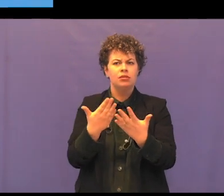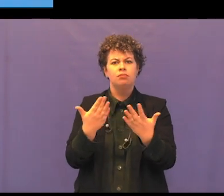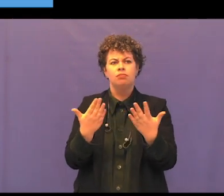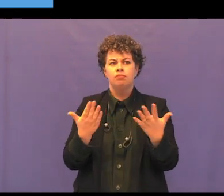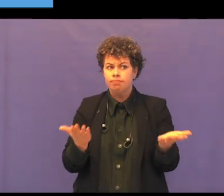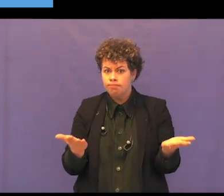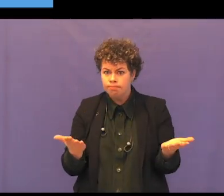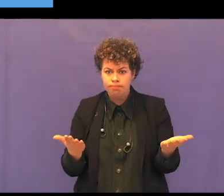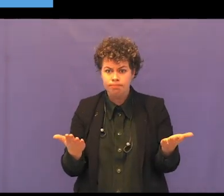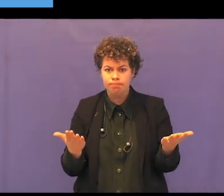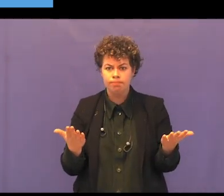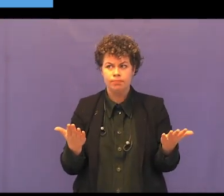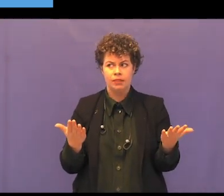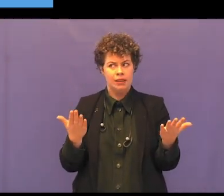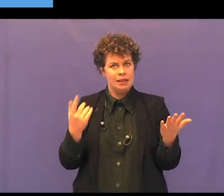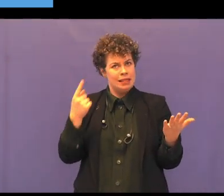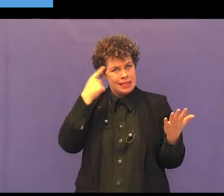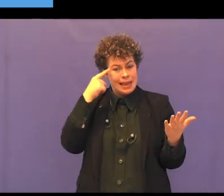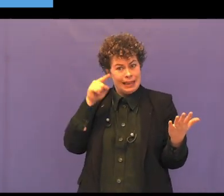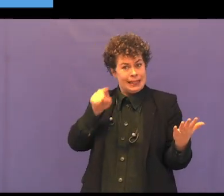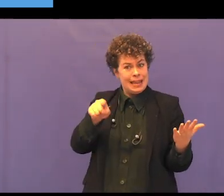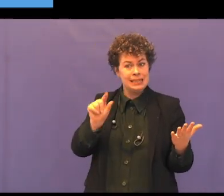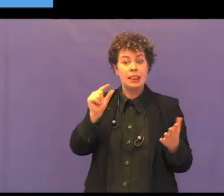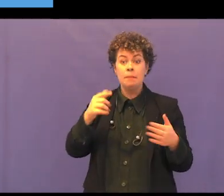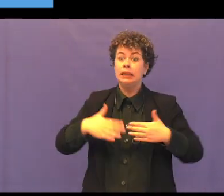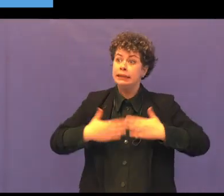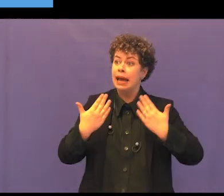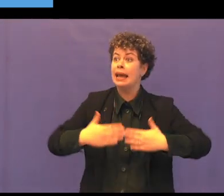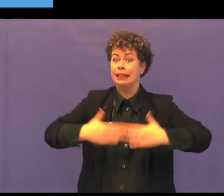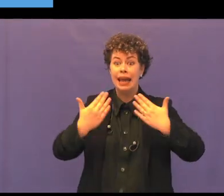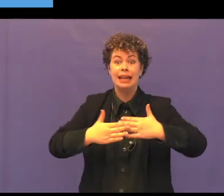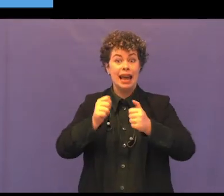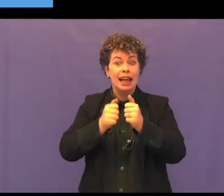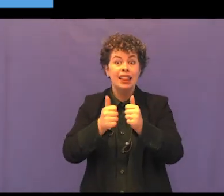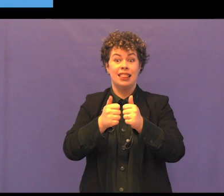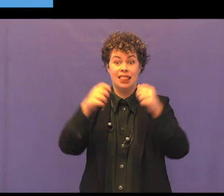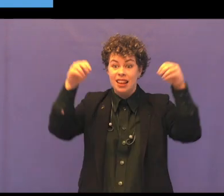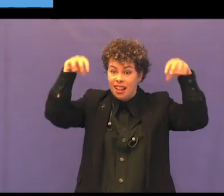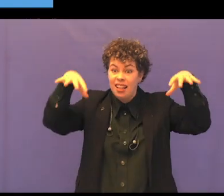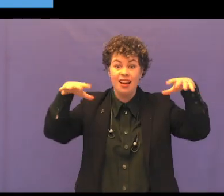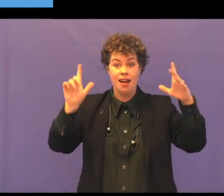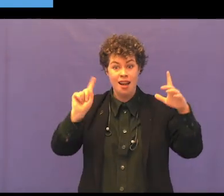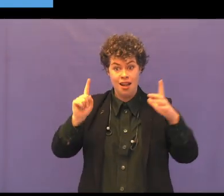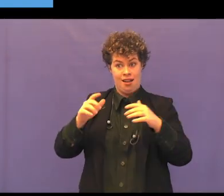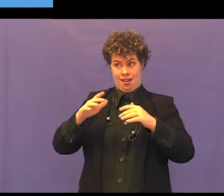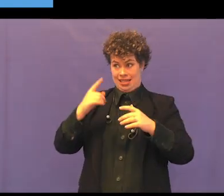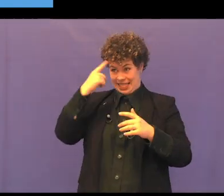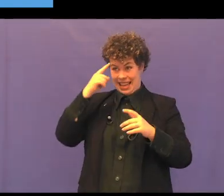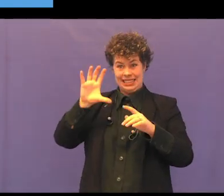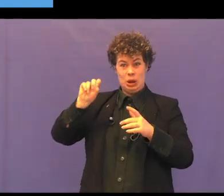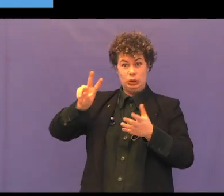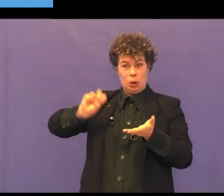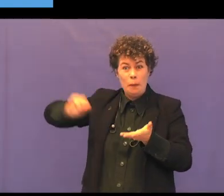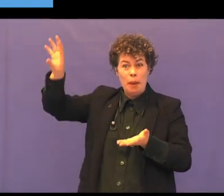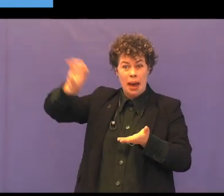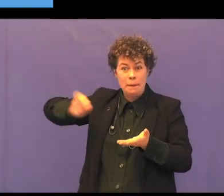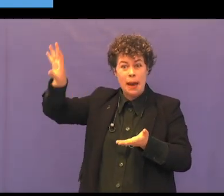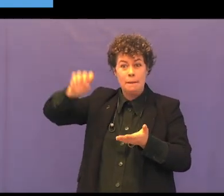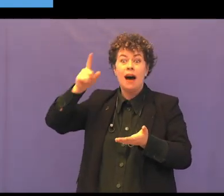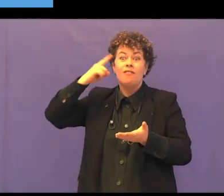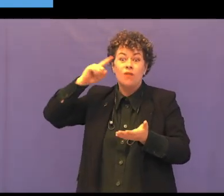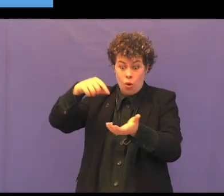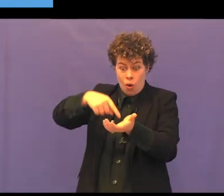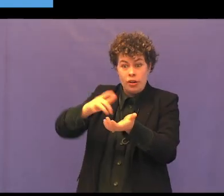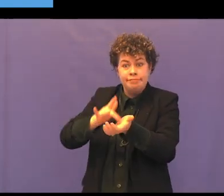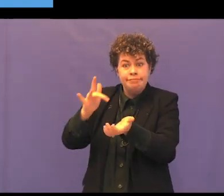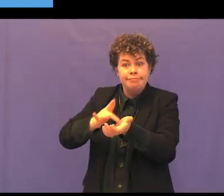in our black box? Your typical laptop has around about 15